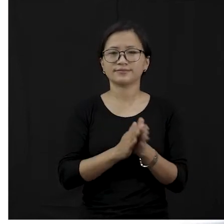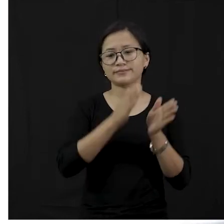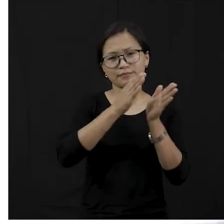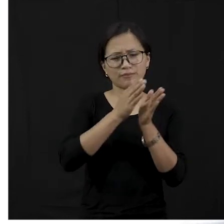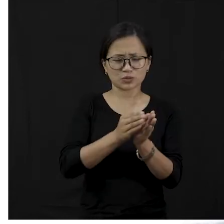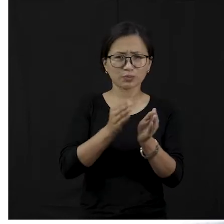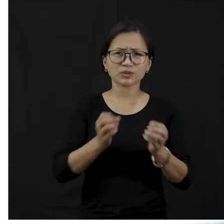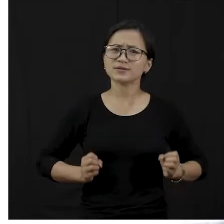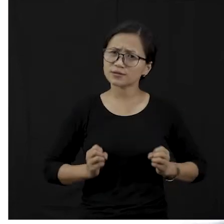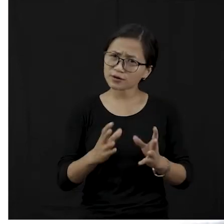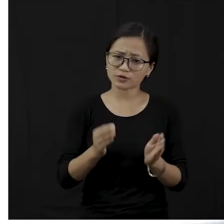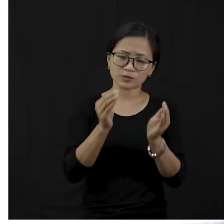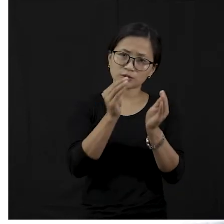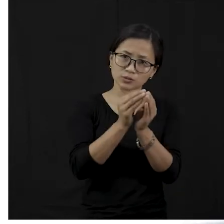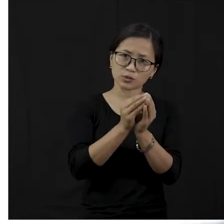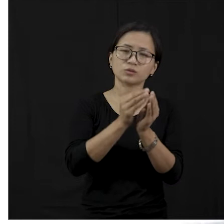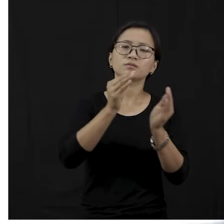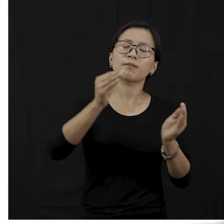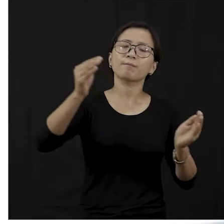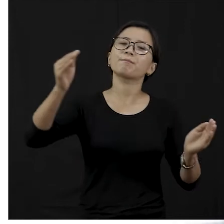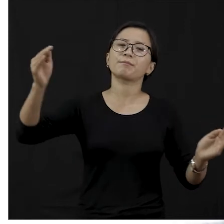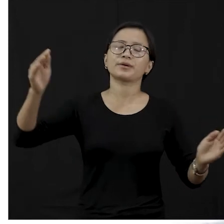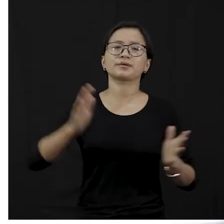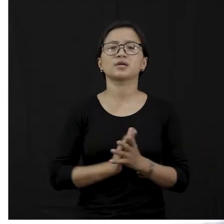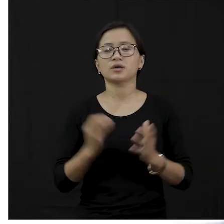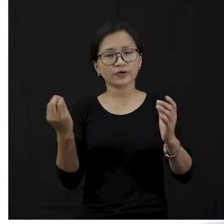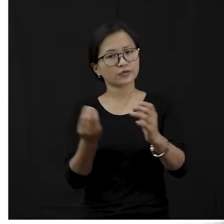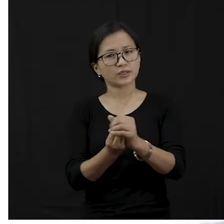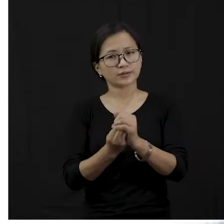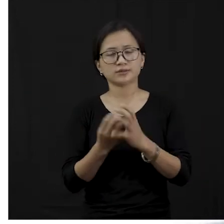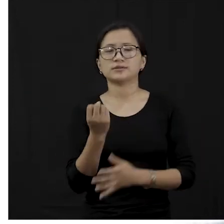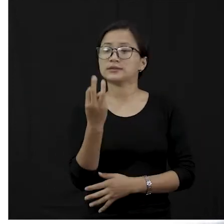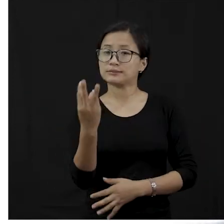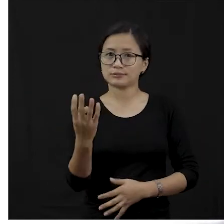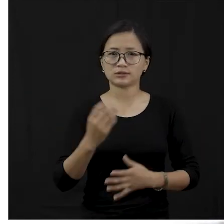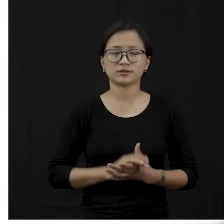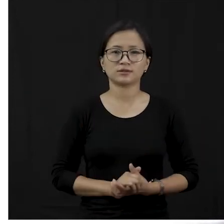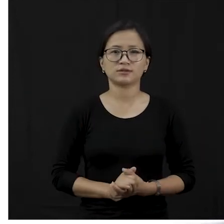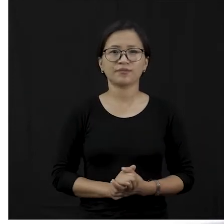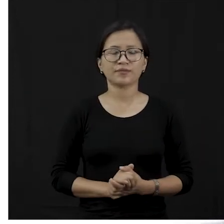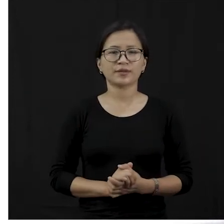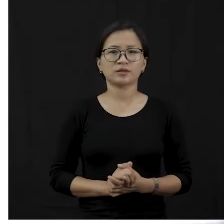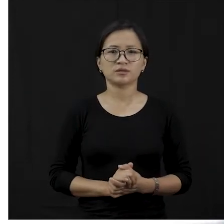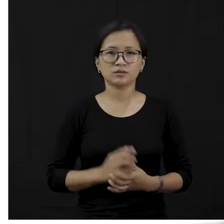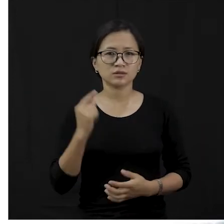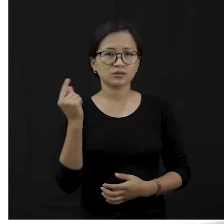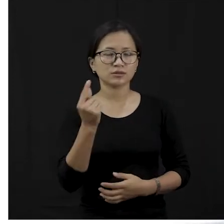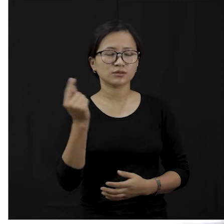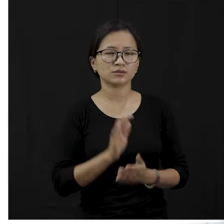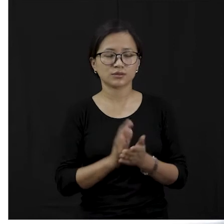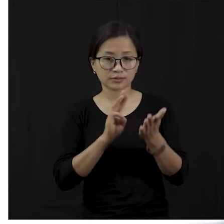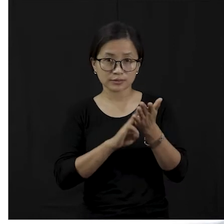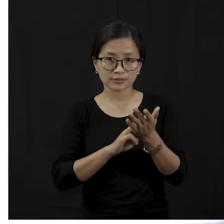order. You can use the number line to add numbers. Yes, it is. You can use the